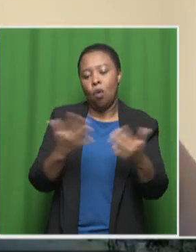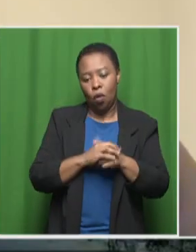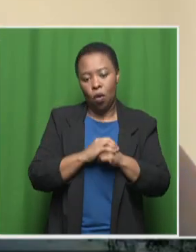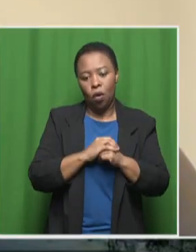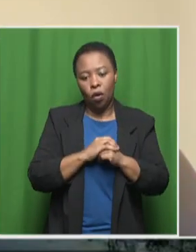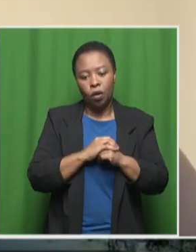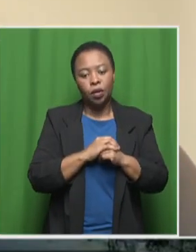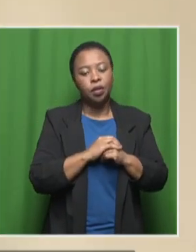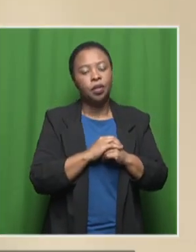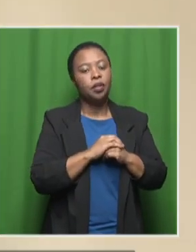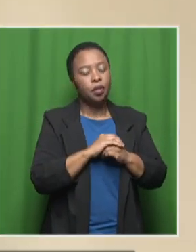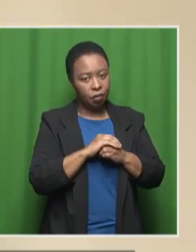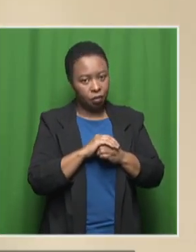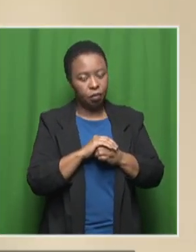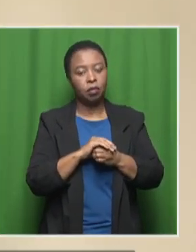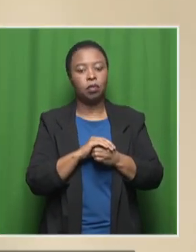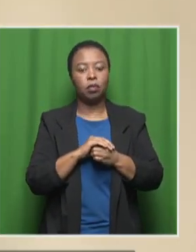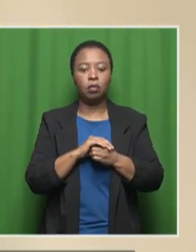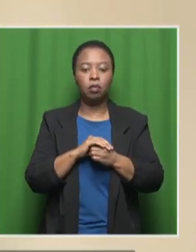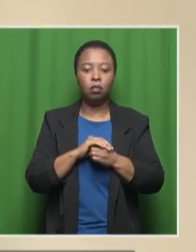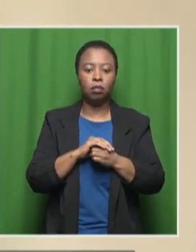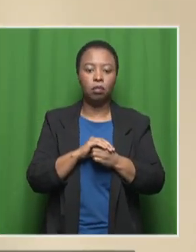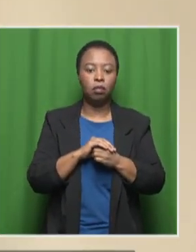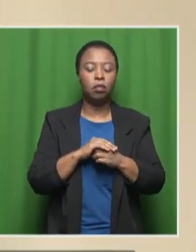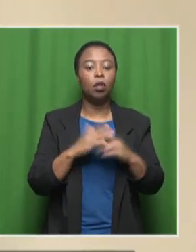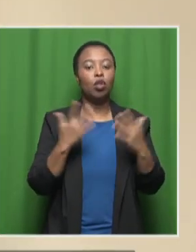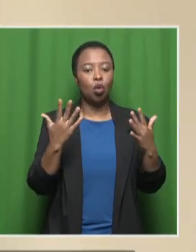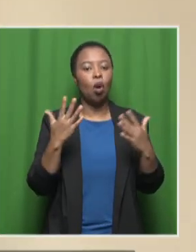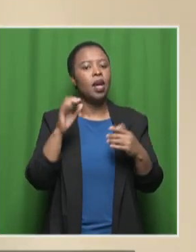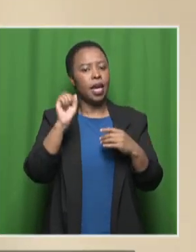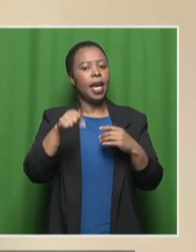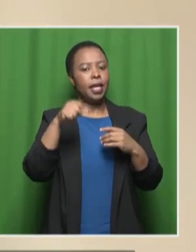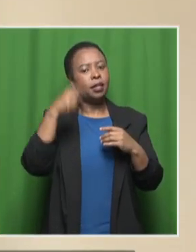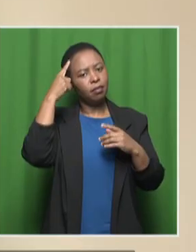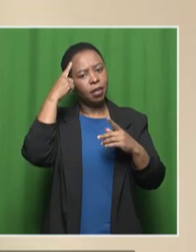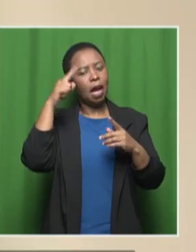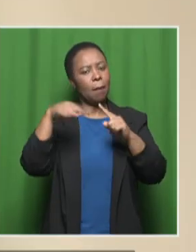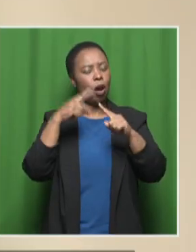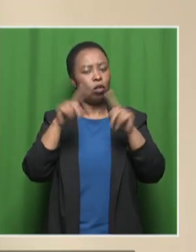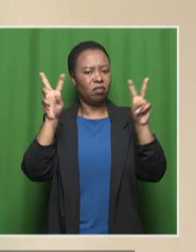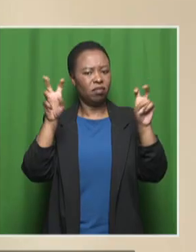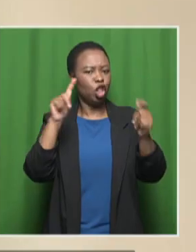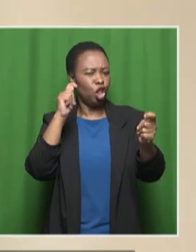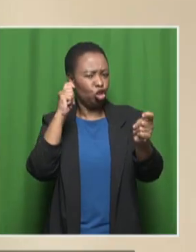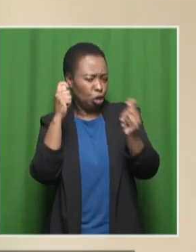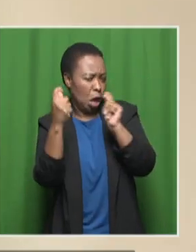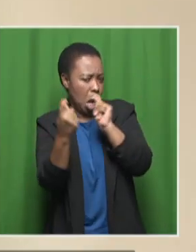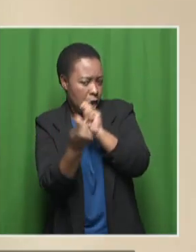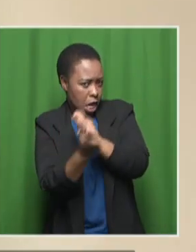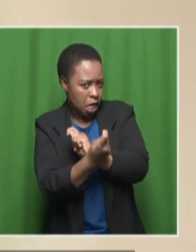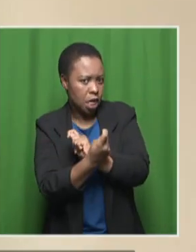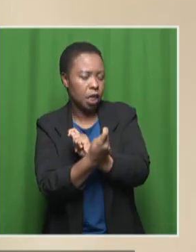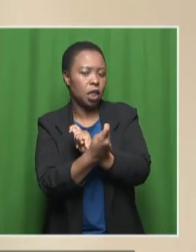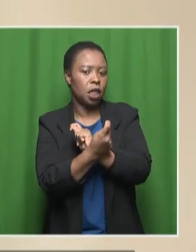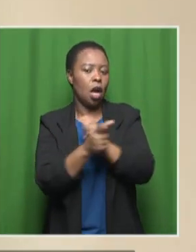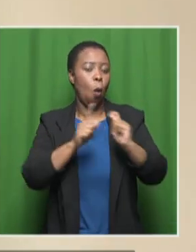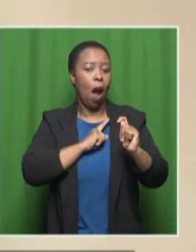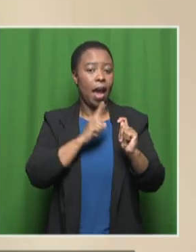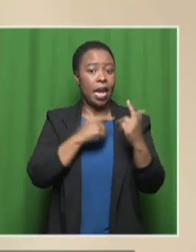Yeah, I mean, it's a change management exercise, and whenever it's such a looming force